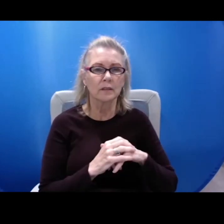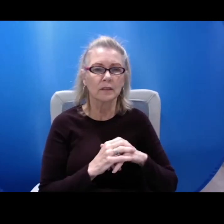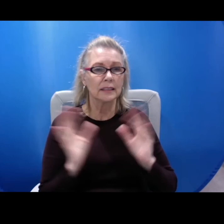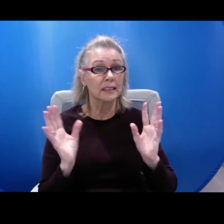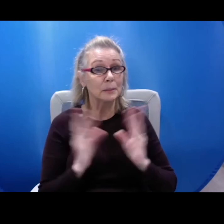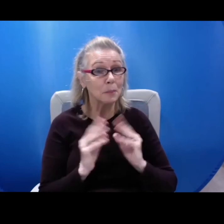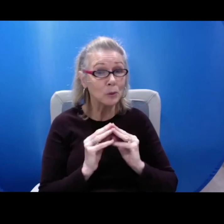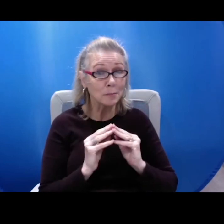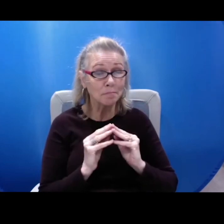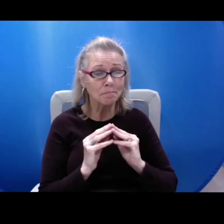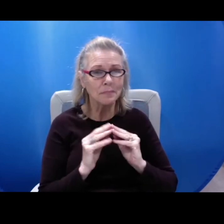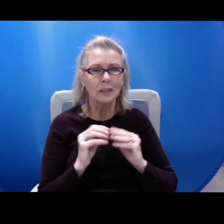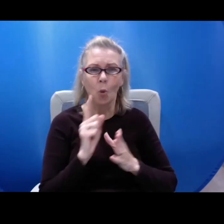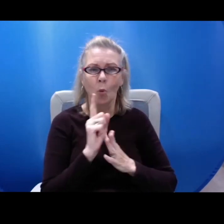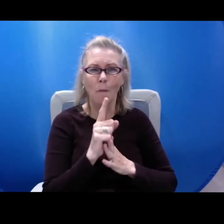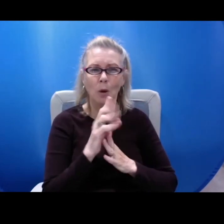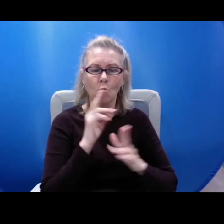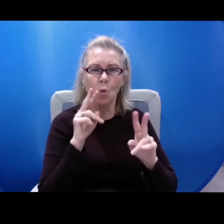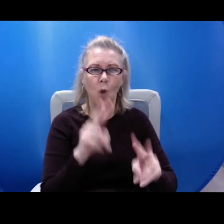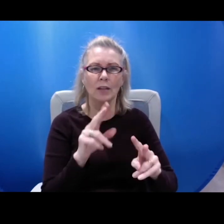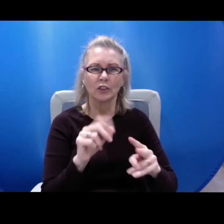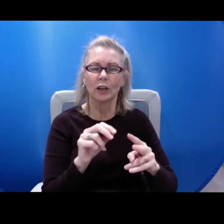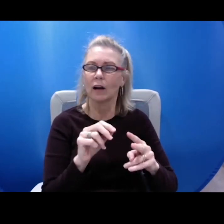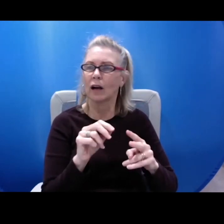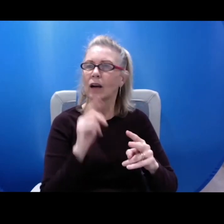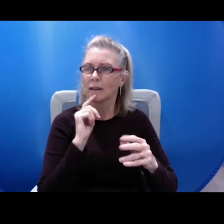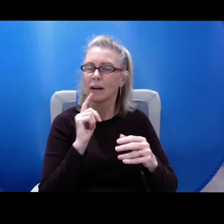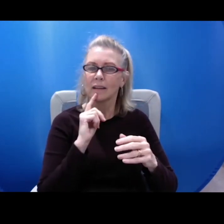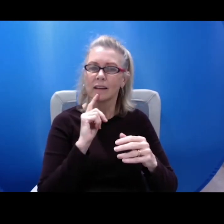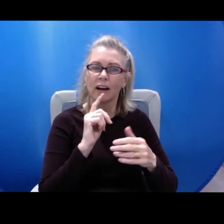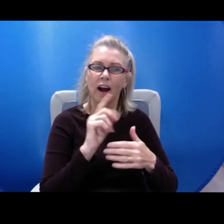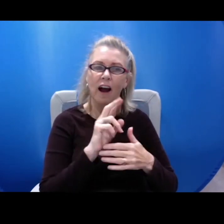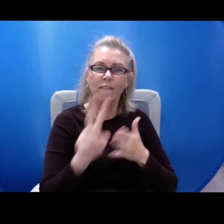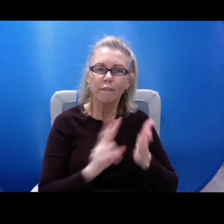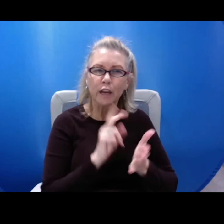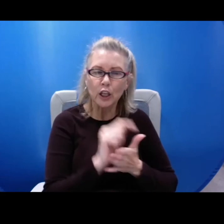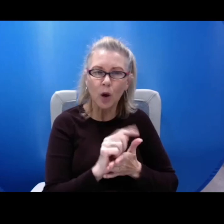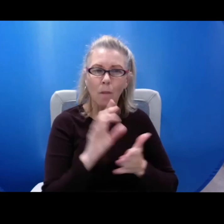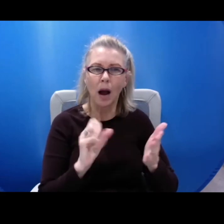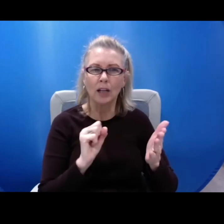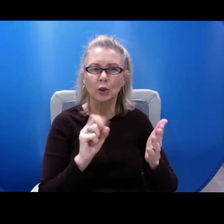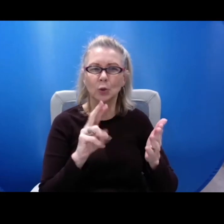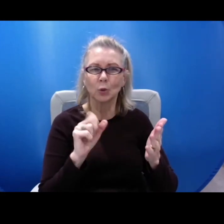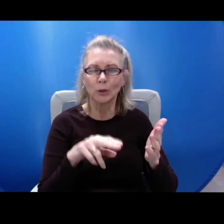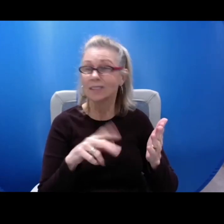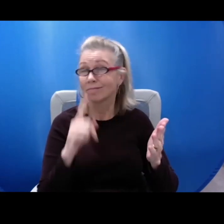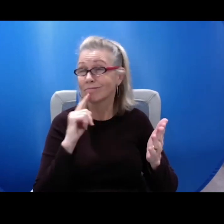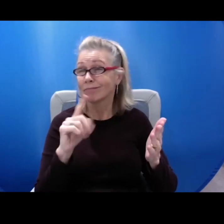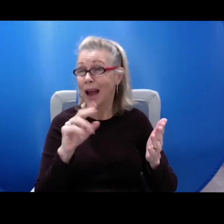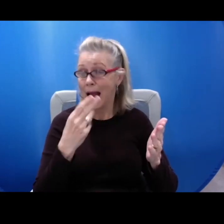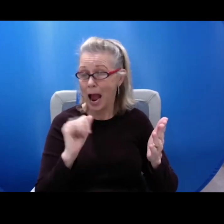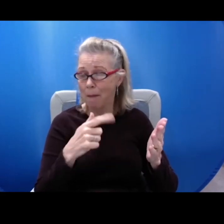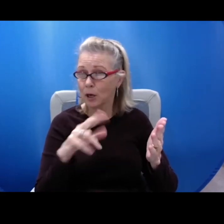symposium. In a moment, we will watch a video on curatorial residencies by Susan Hapgood, Executive Director of the